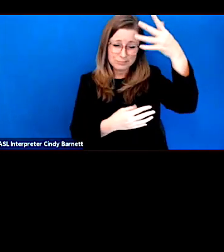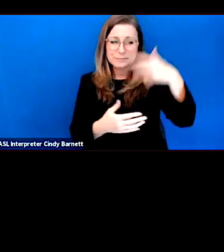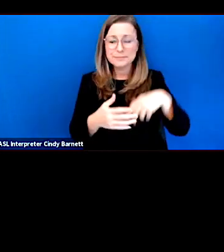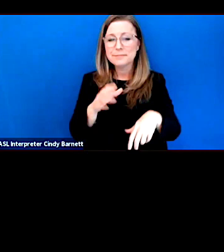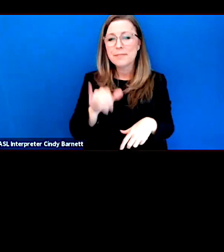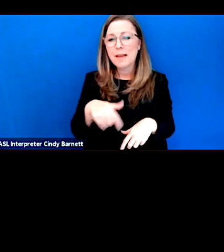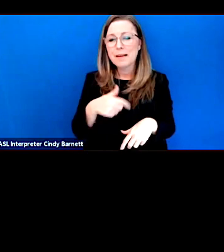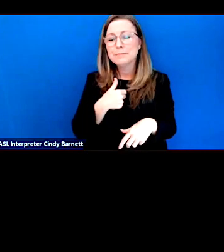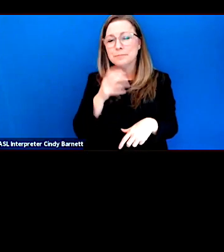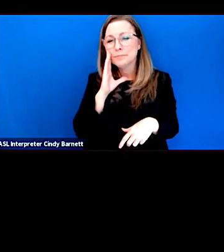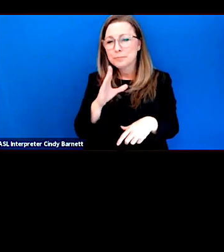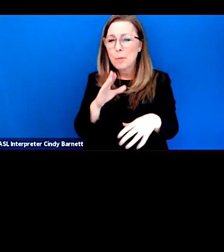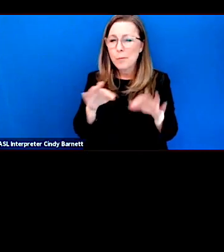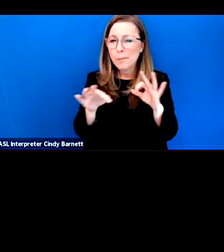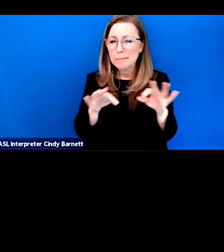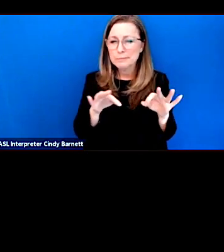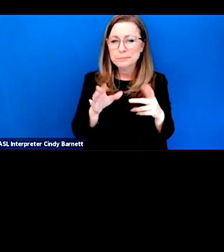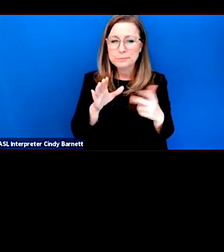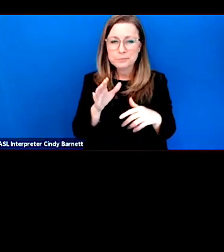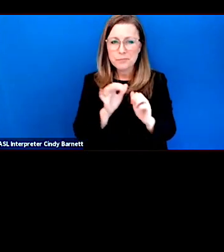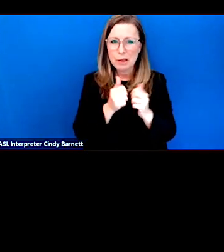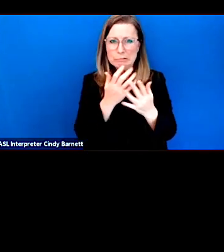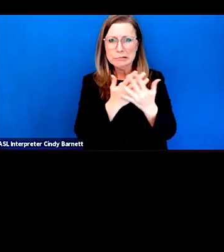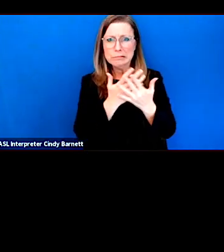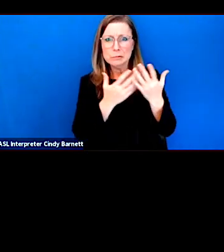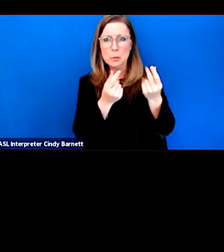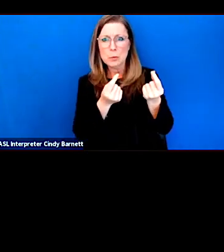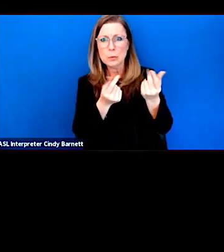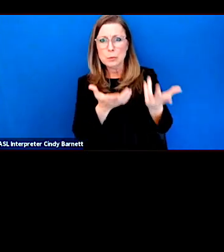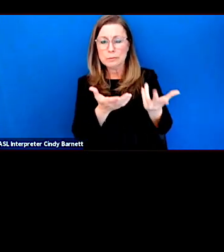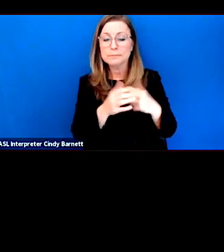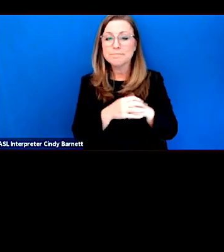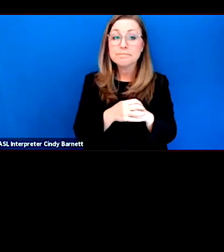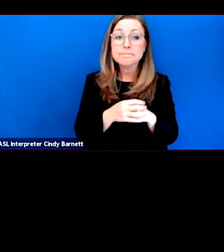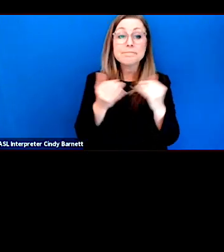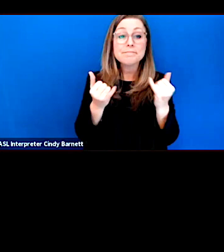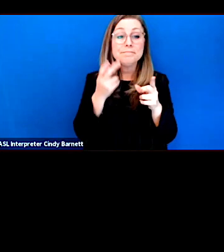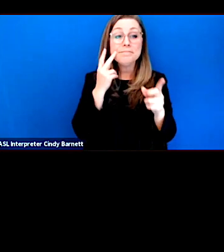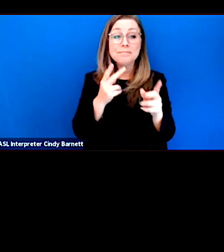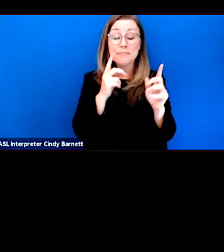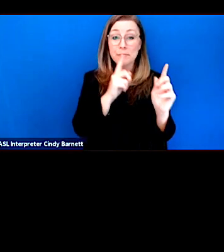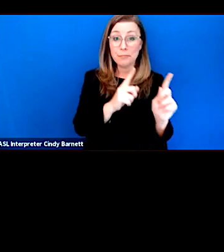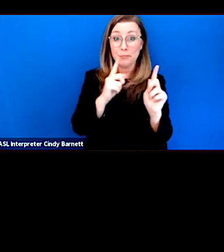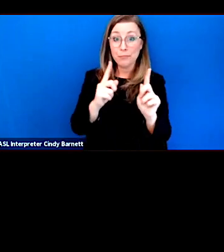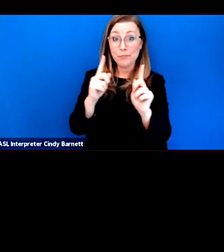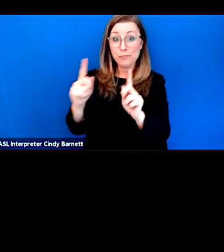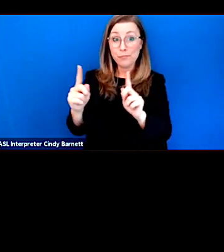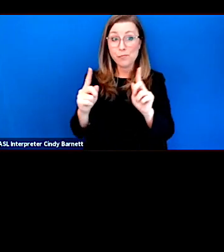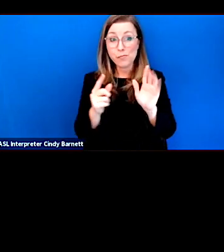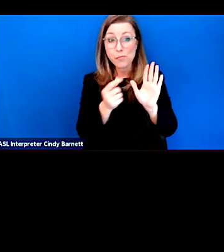So here we are in the flow chart. We're here in the latter half of the literature search and selection